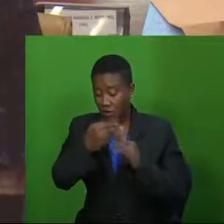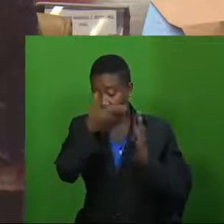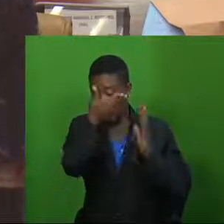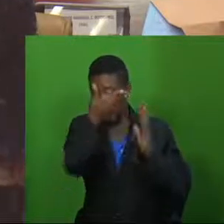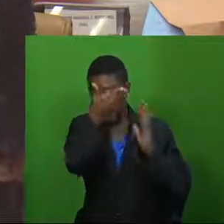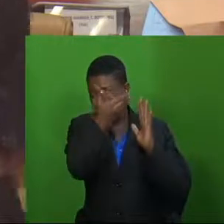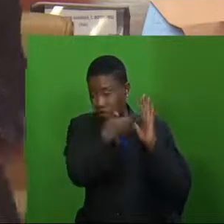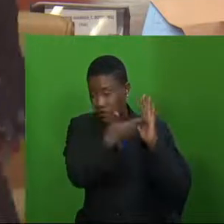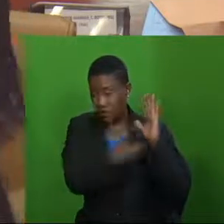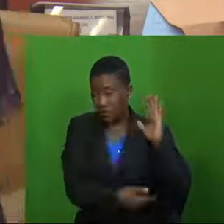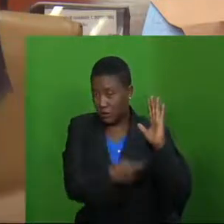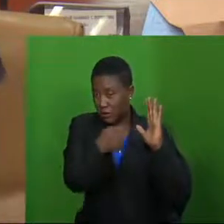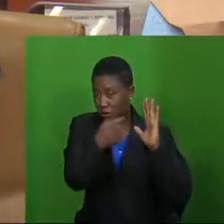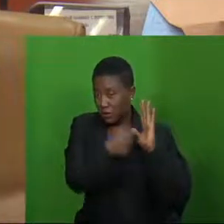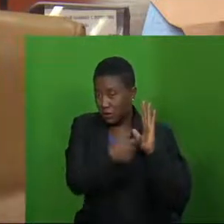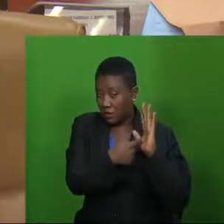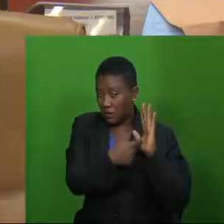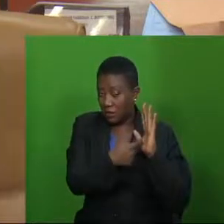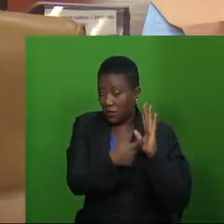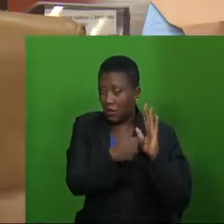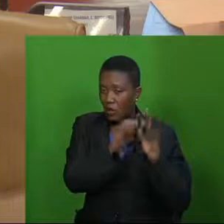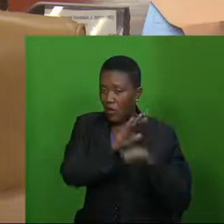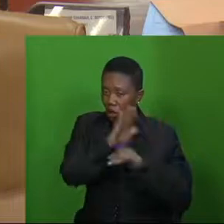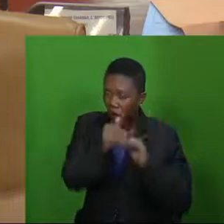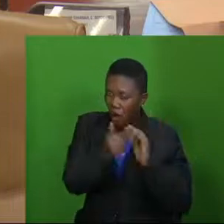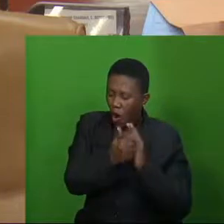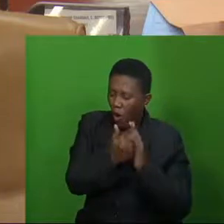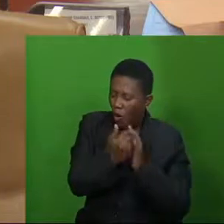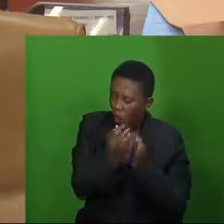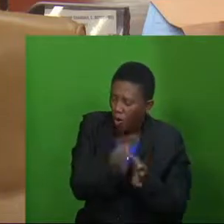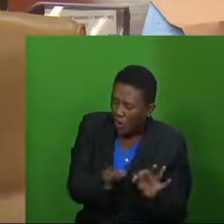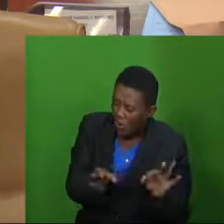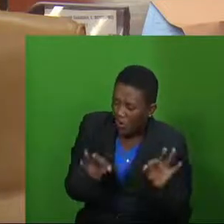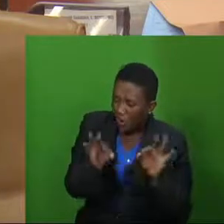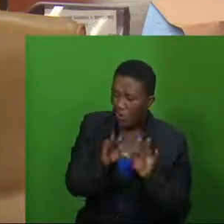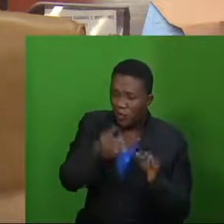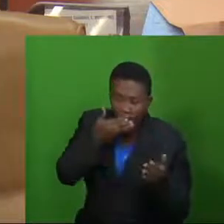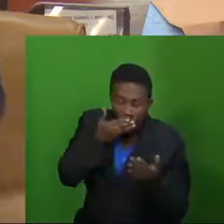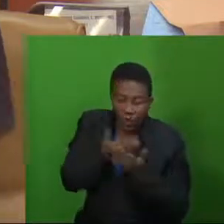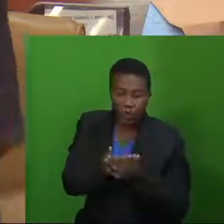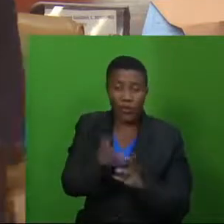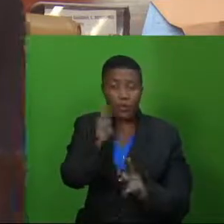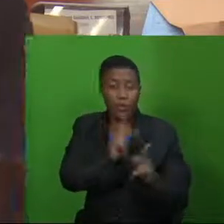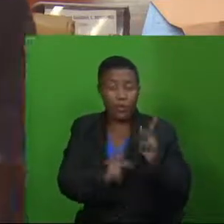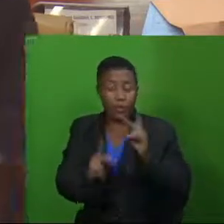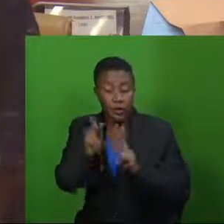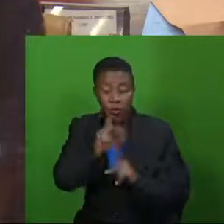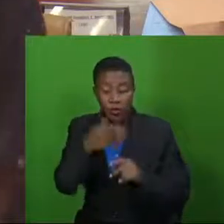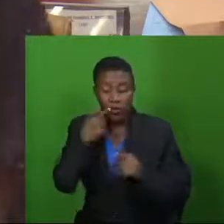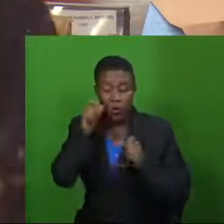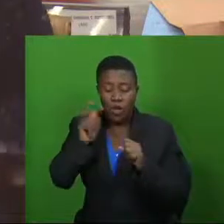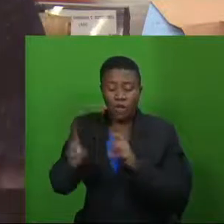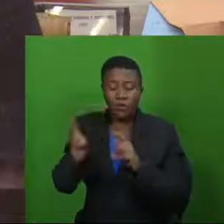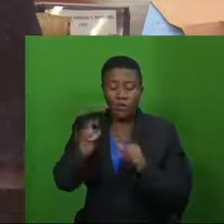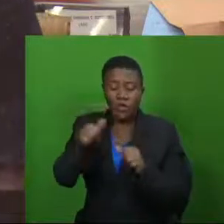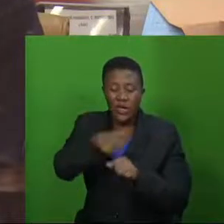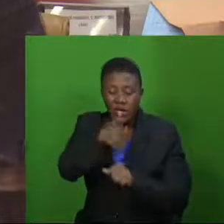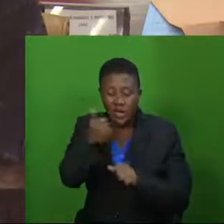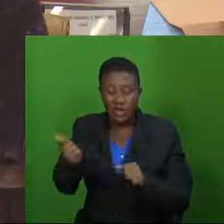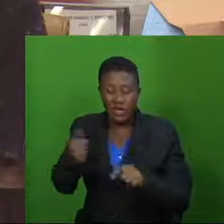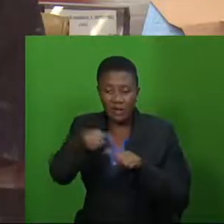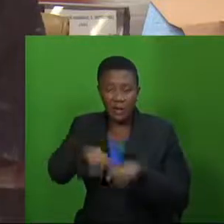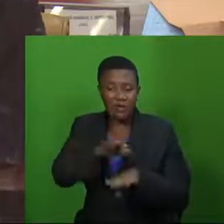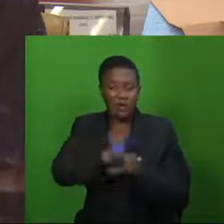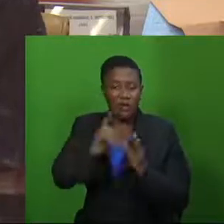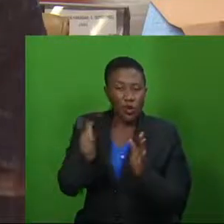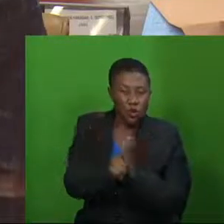now are very competent enough to do anything in relation to standing orders in this House. And it